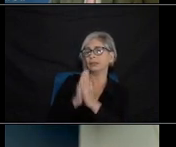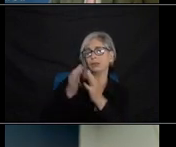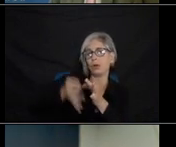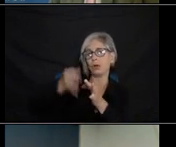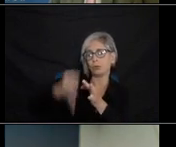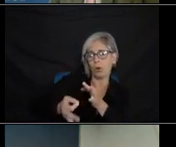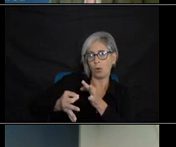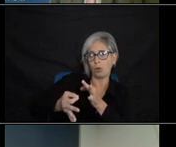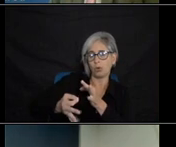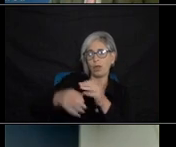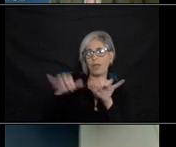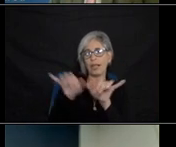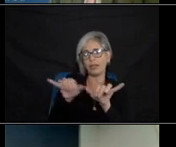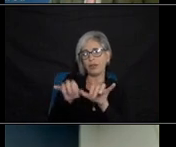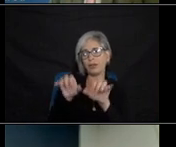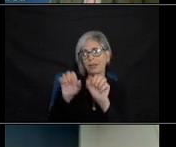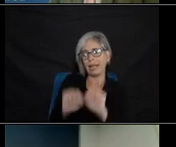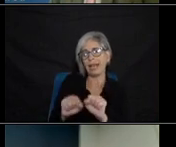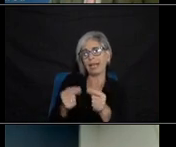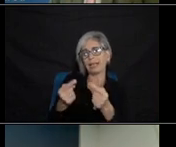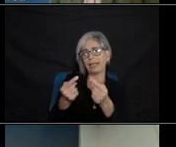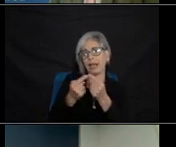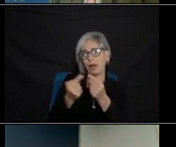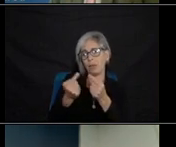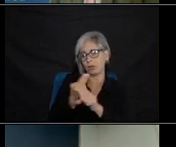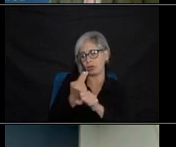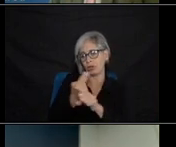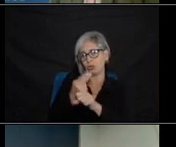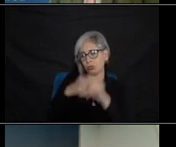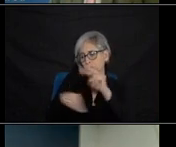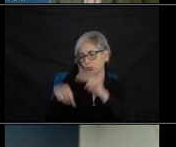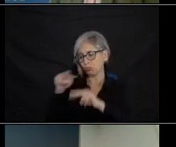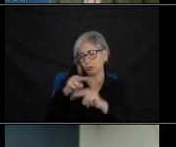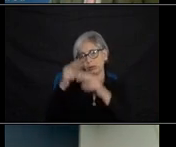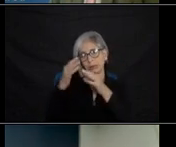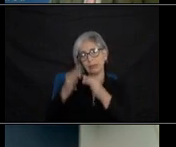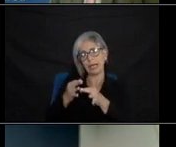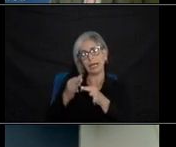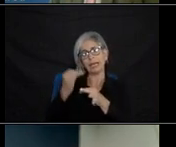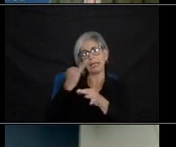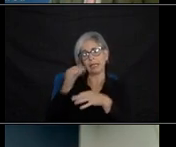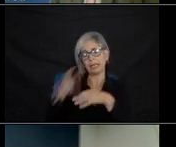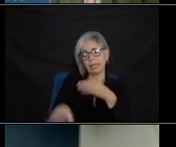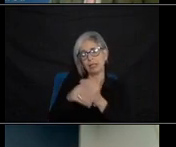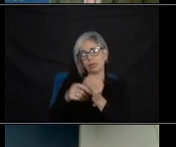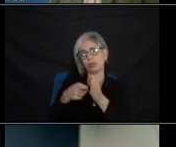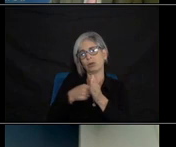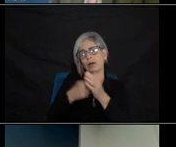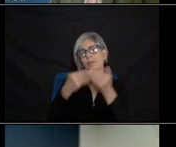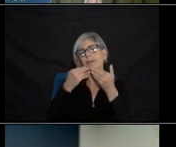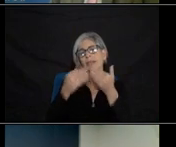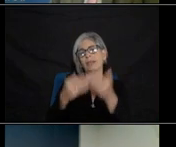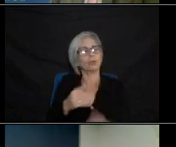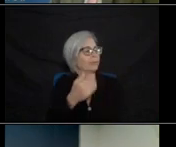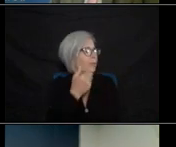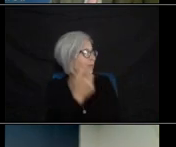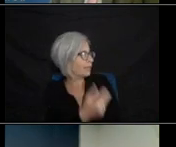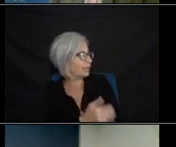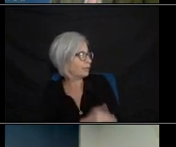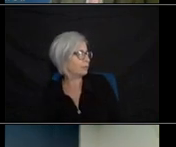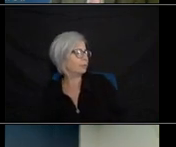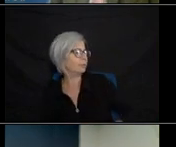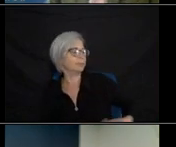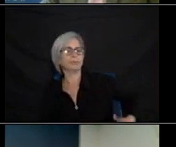the city engineer can exercise his discretion and possibly put in additional requirements. Thank you. Thank you.